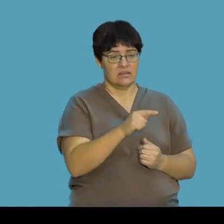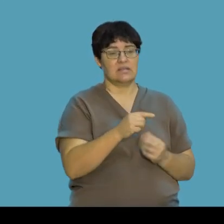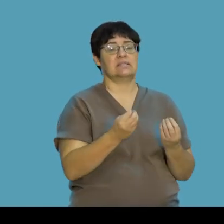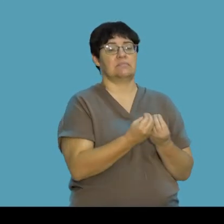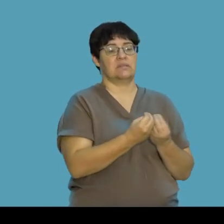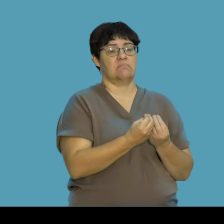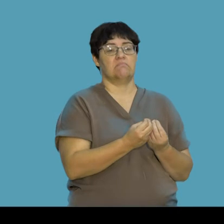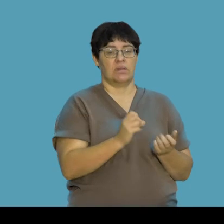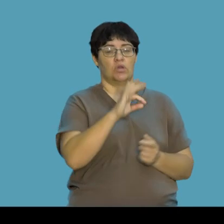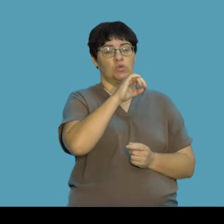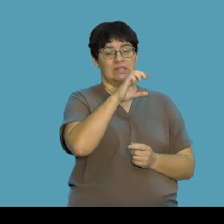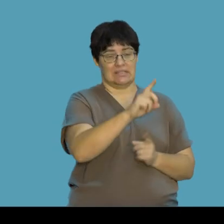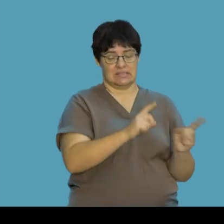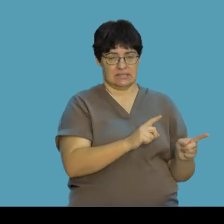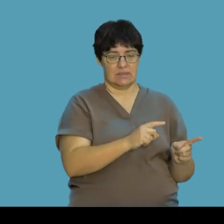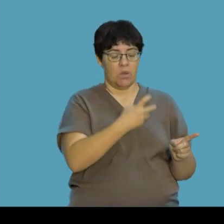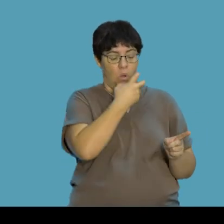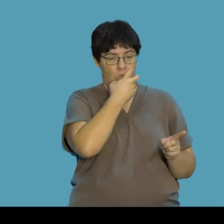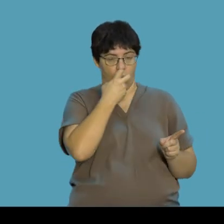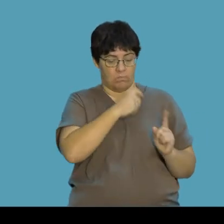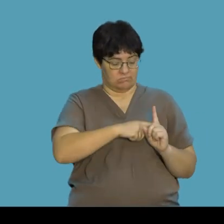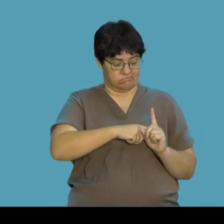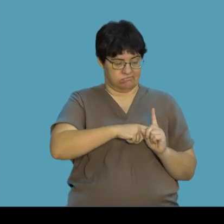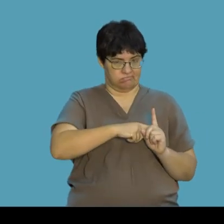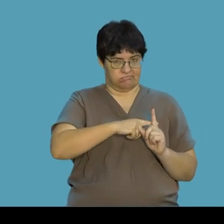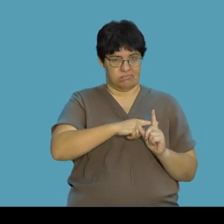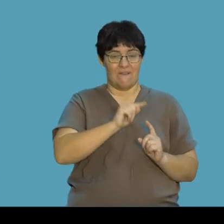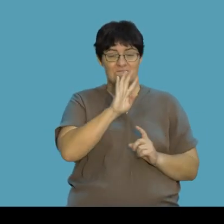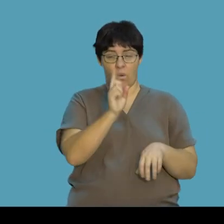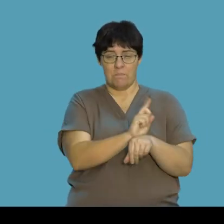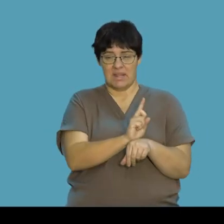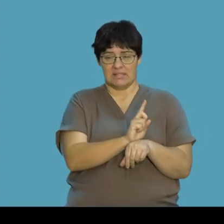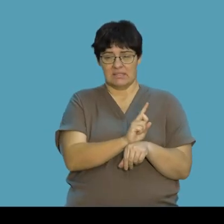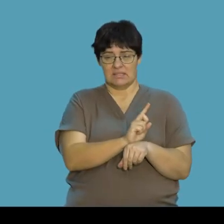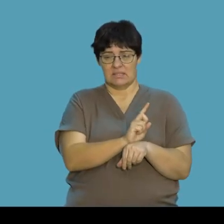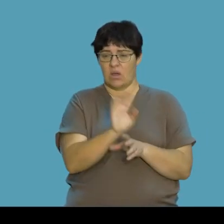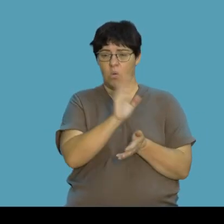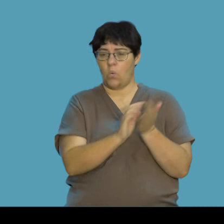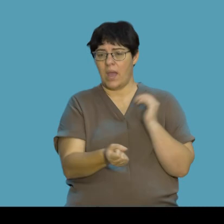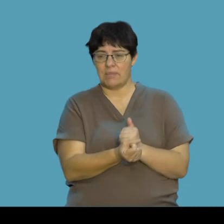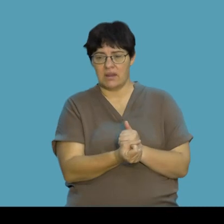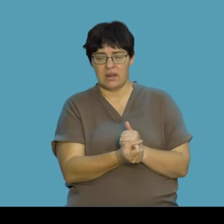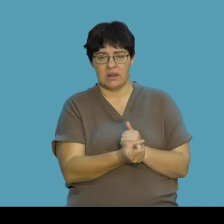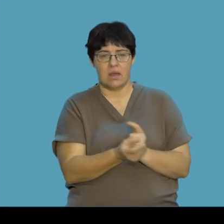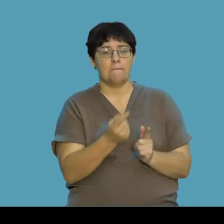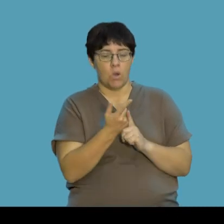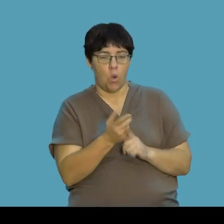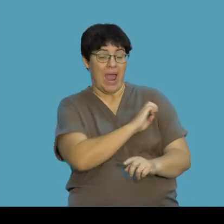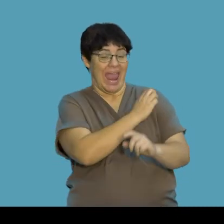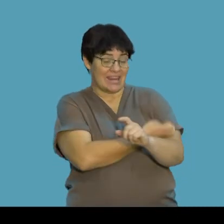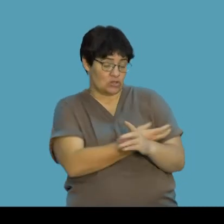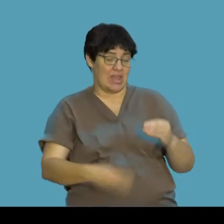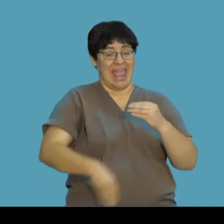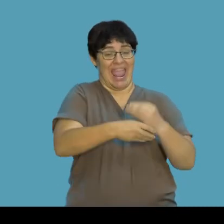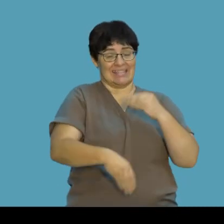solid. So when we heated it for the first 4 minutes, what is happening? The particles gained more energy, and then the